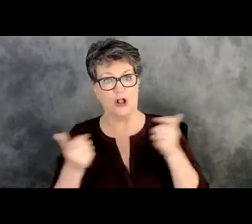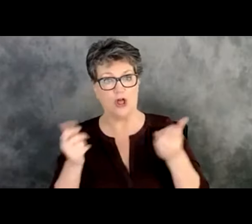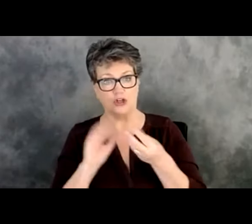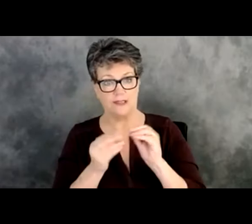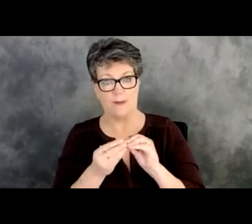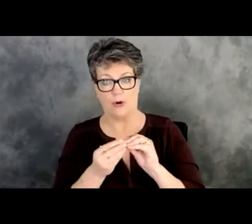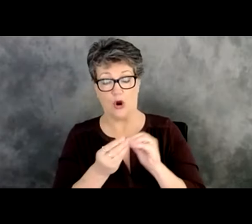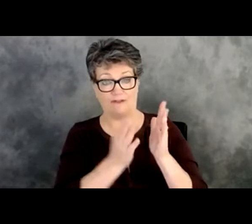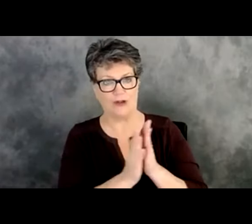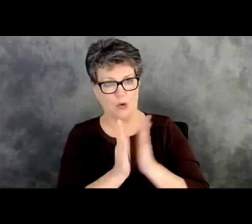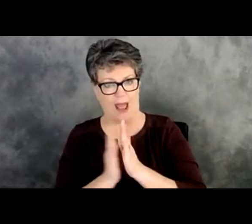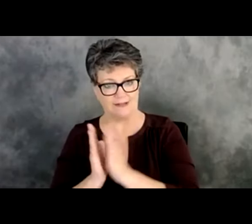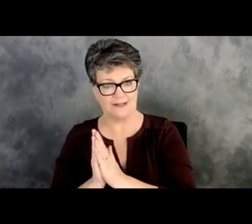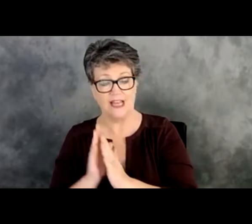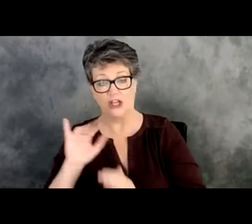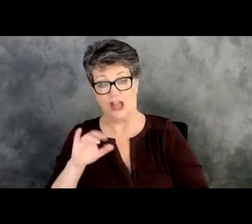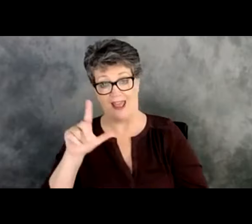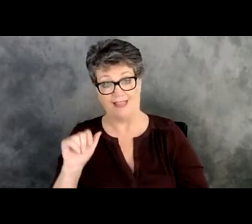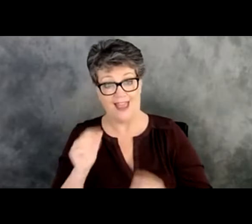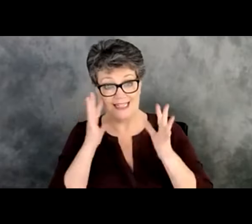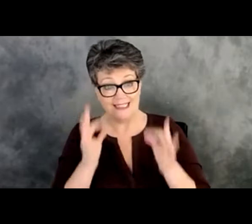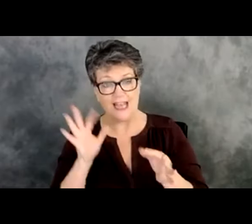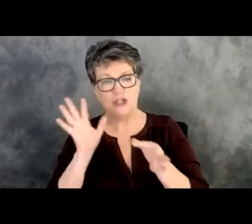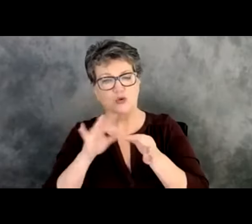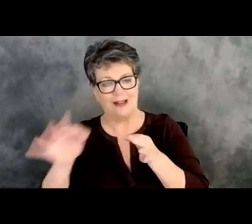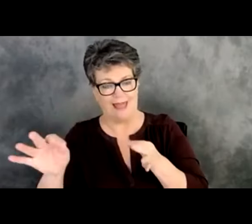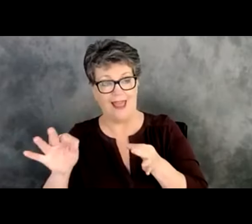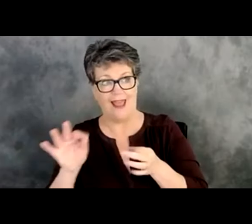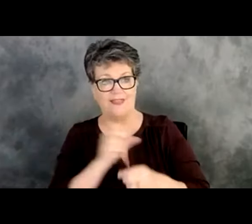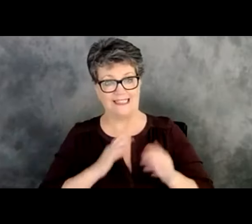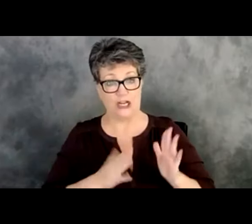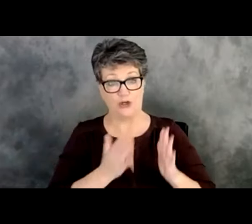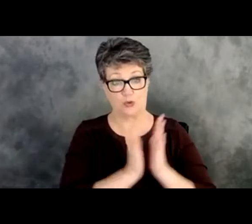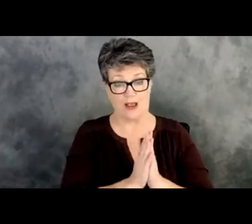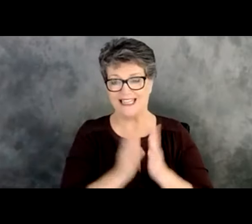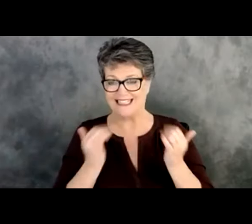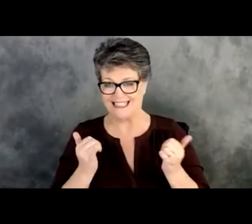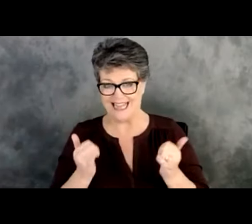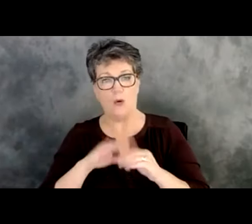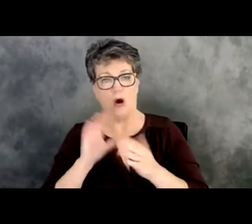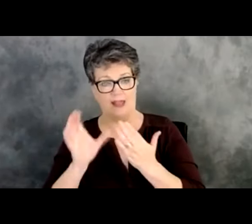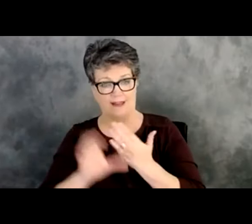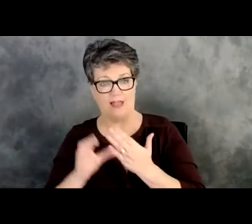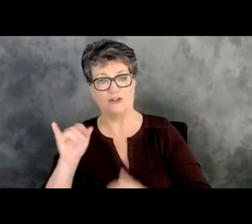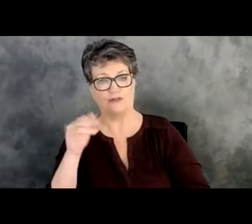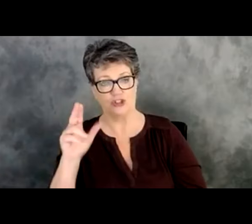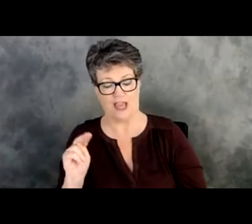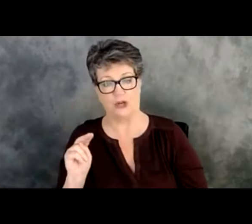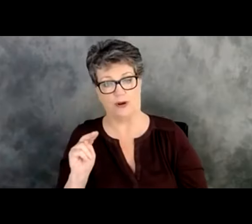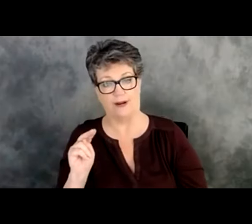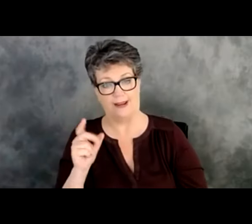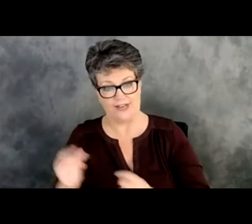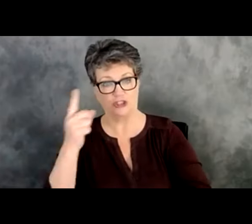of requests, the JLA decided to delay the senator's request. It is now on the calendar for January of next